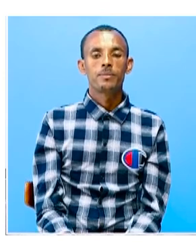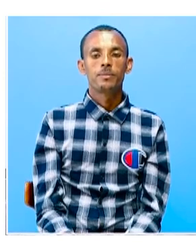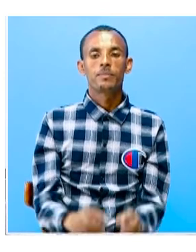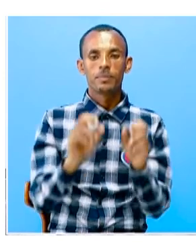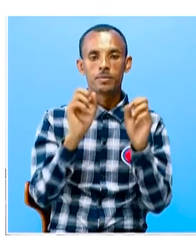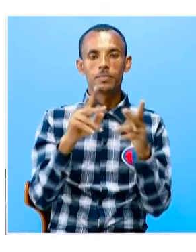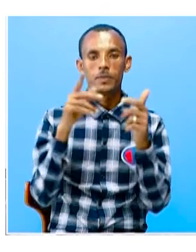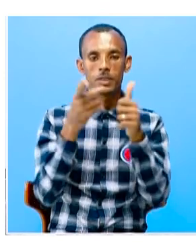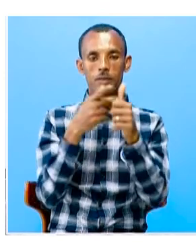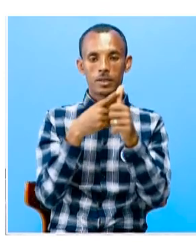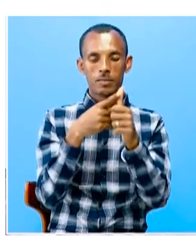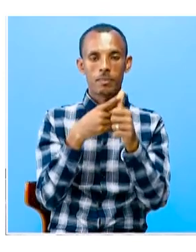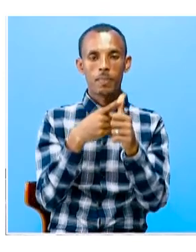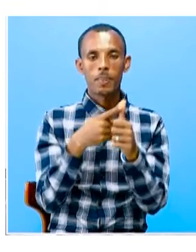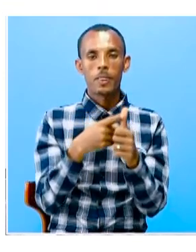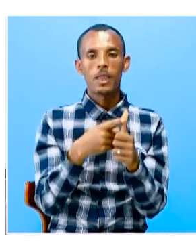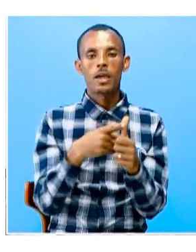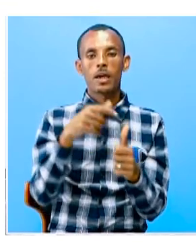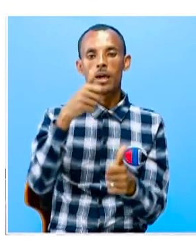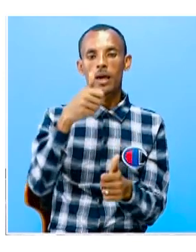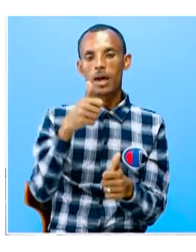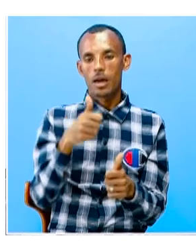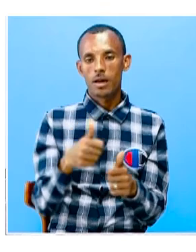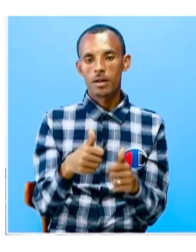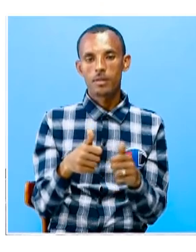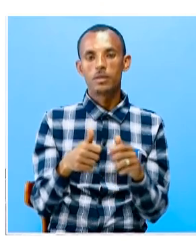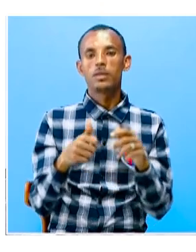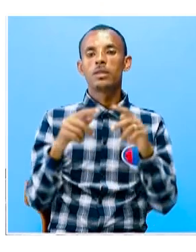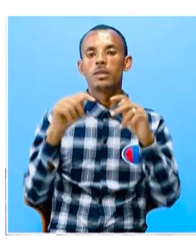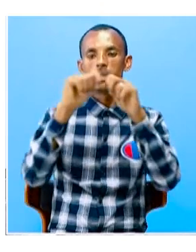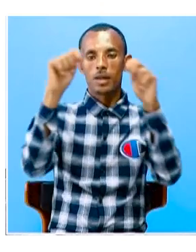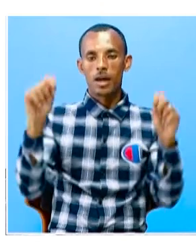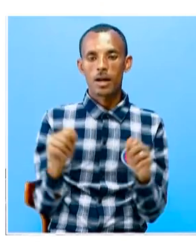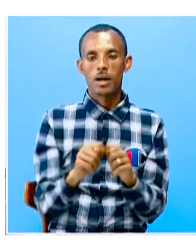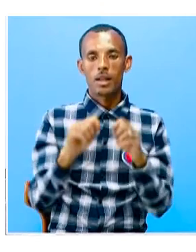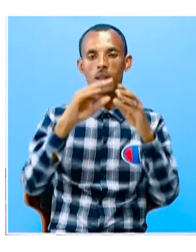Okay, the first one is this triangle is given.